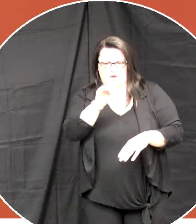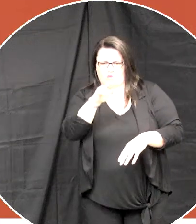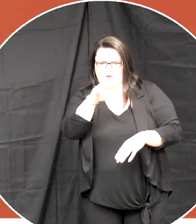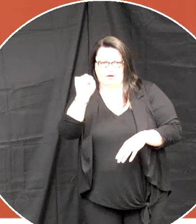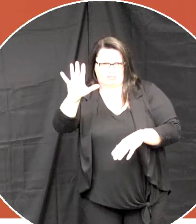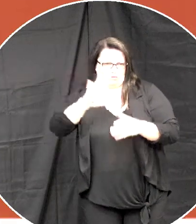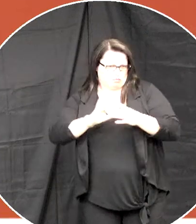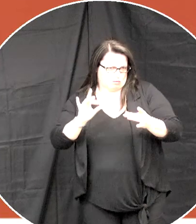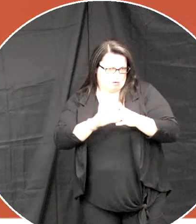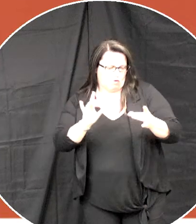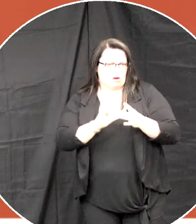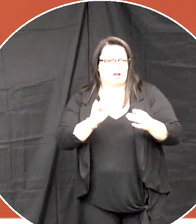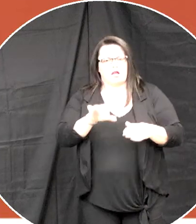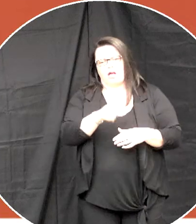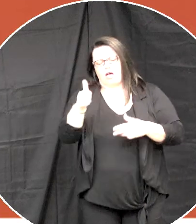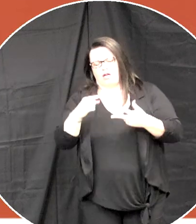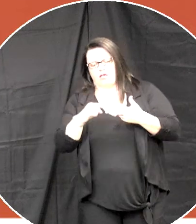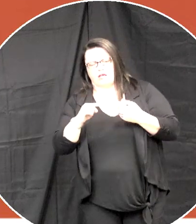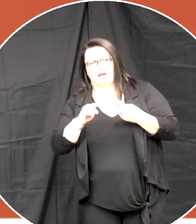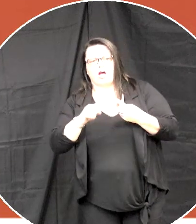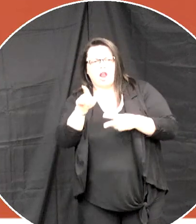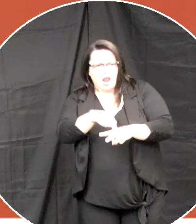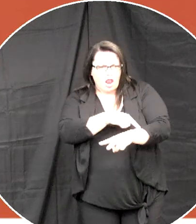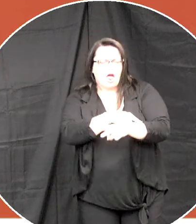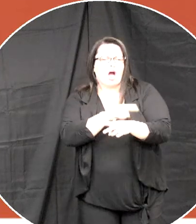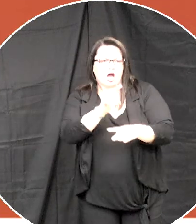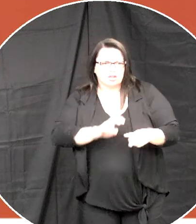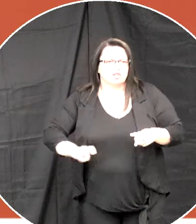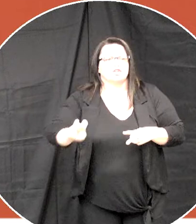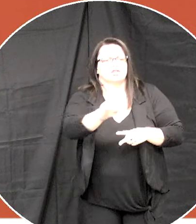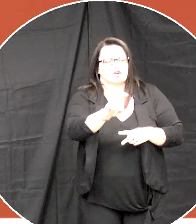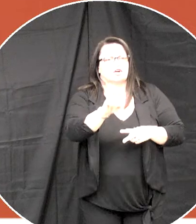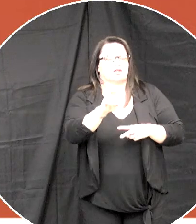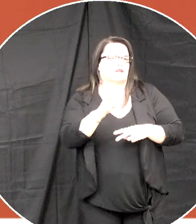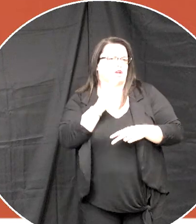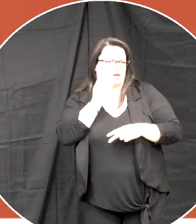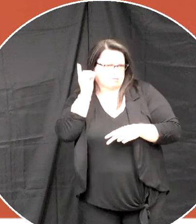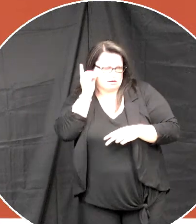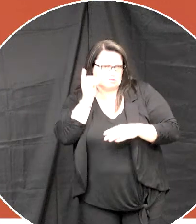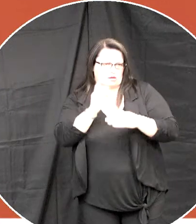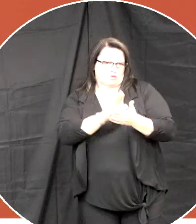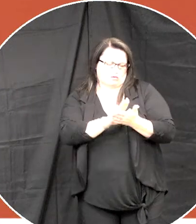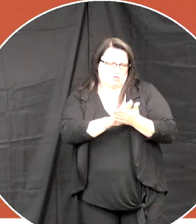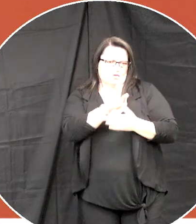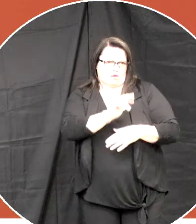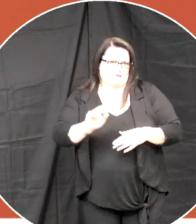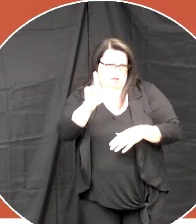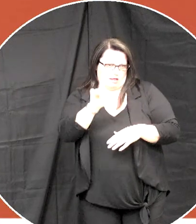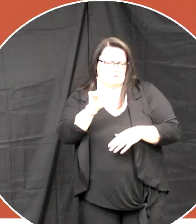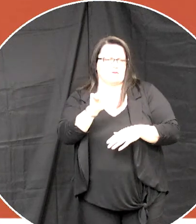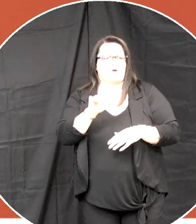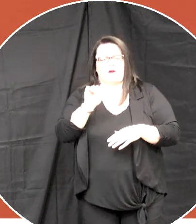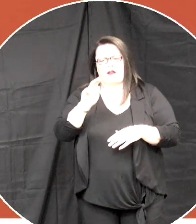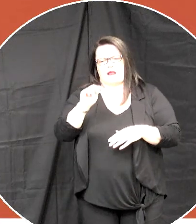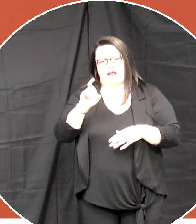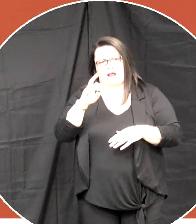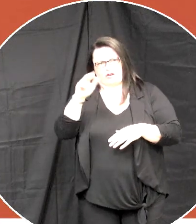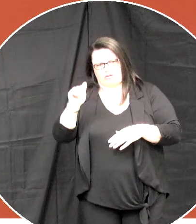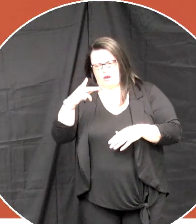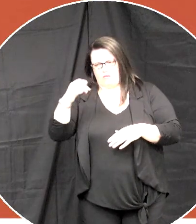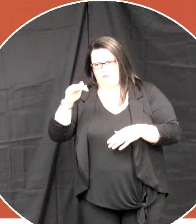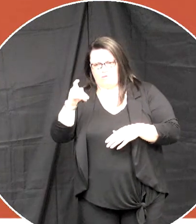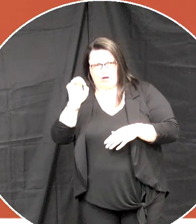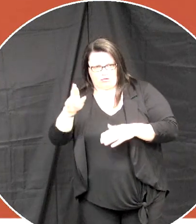Long Journey, Residential Schools in Labrador and Newfoundland by Andrea Proctor, throughout the development of this guide. The district is